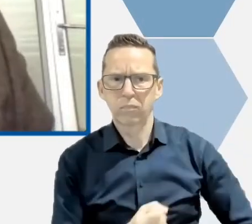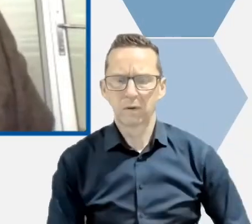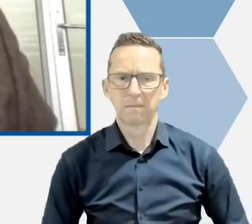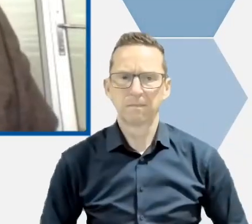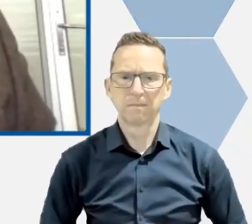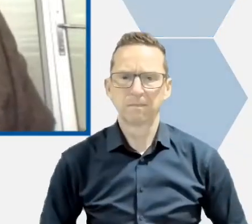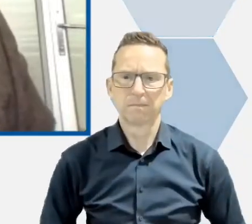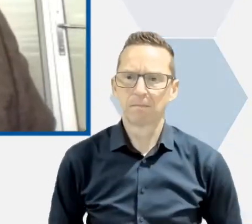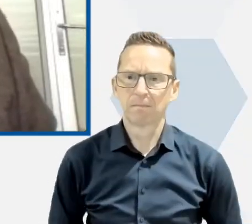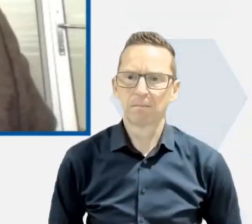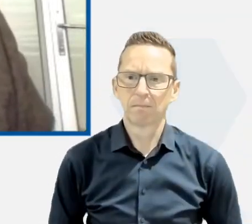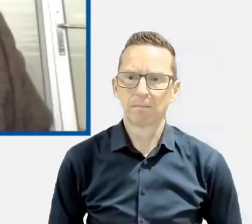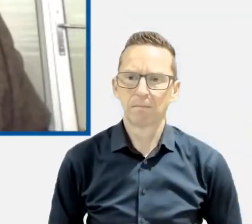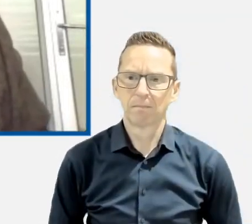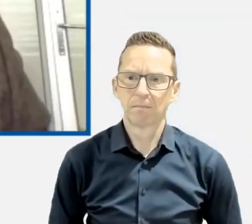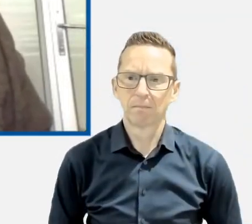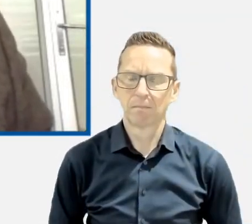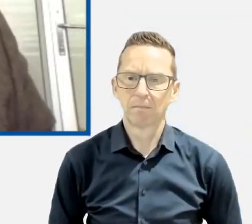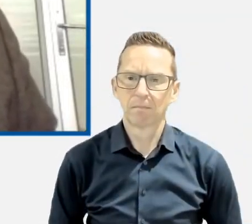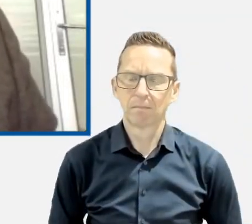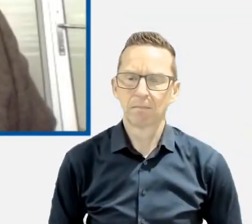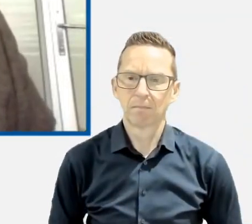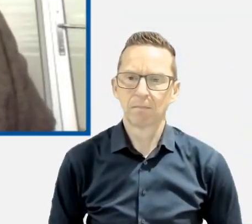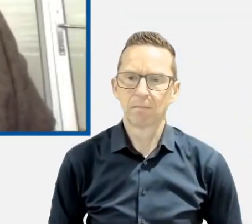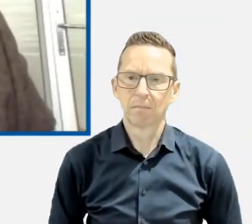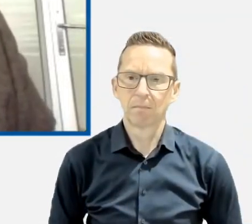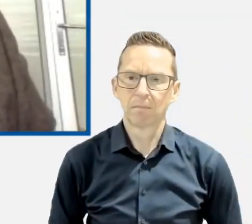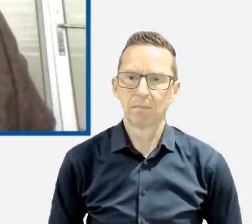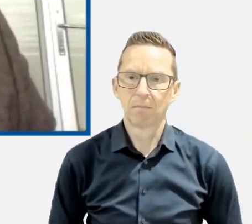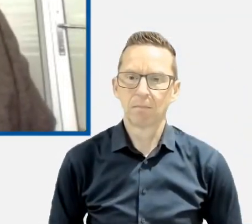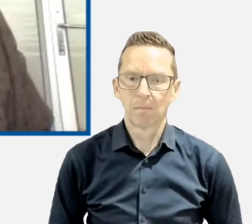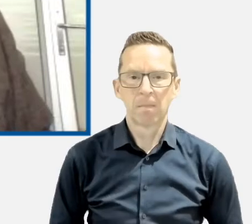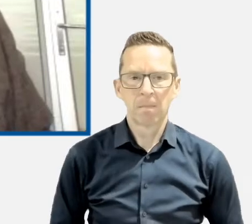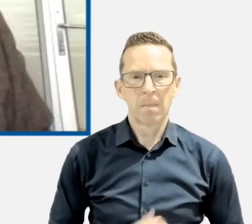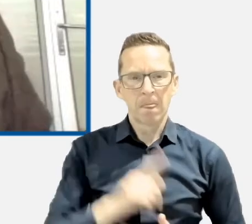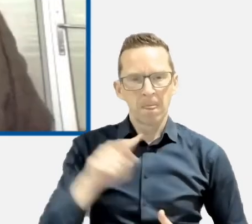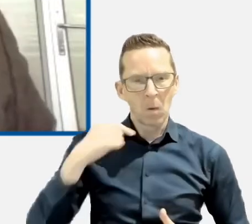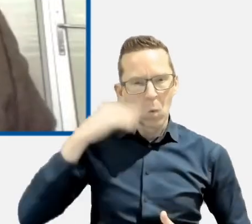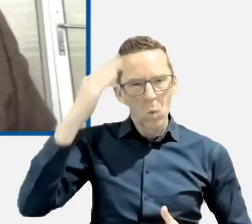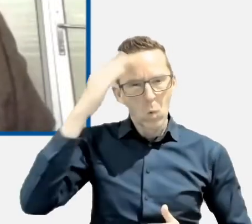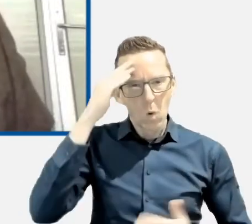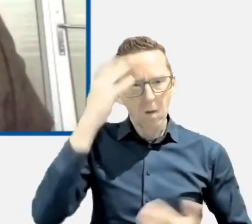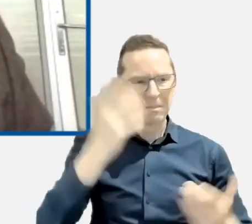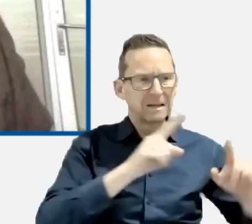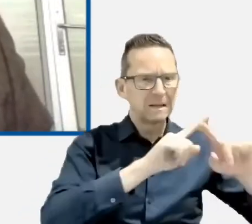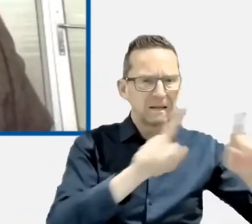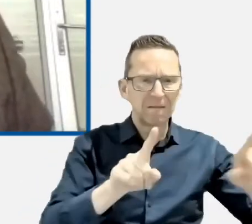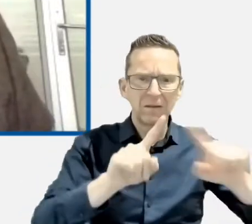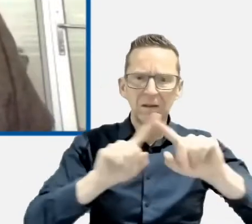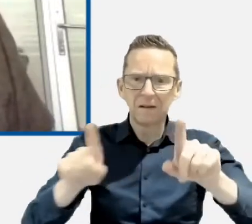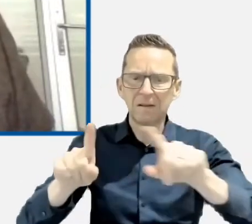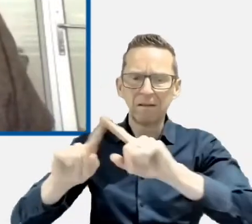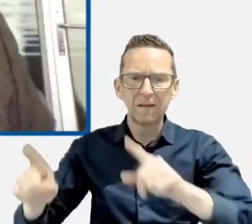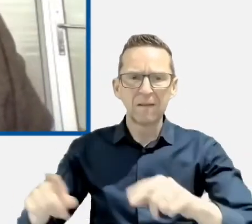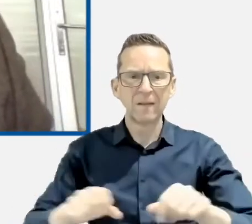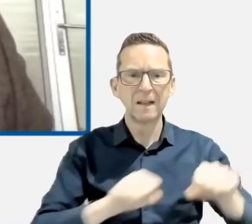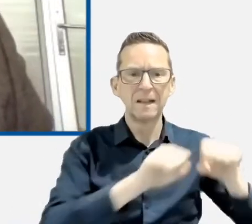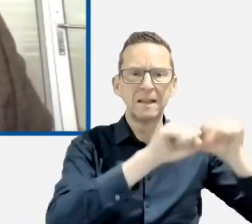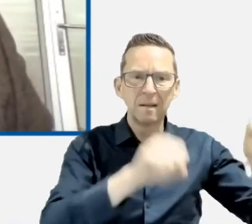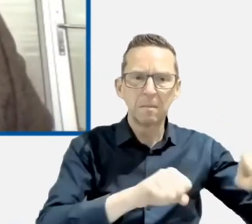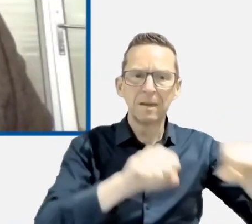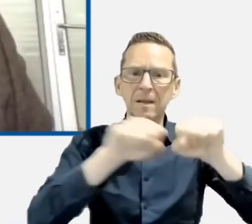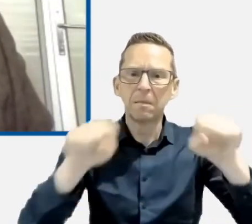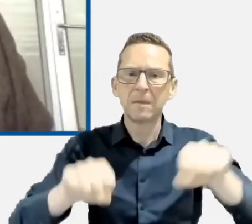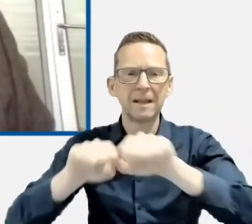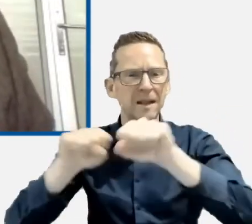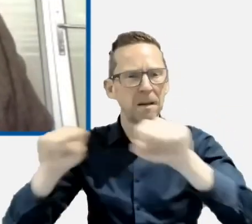a national early warning system. That is why we want to understand all our risks in all its elements,